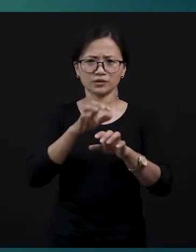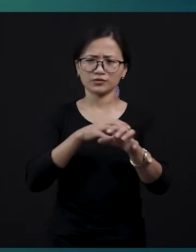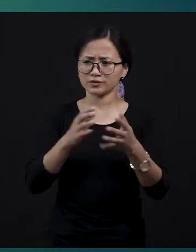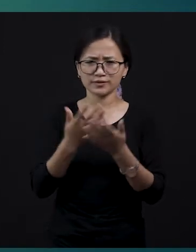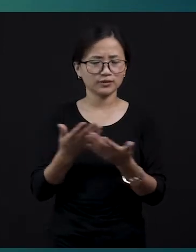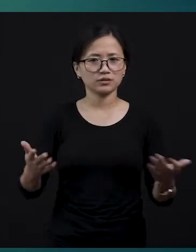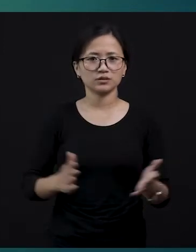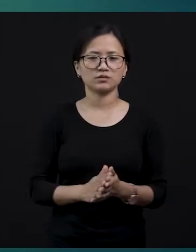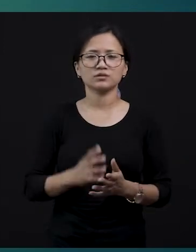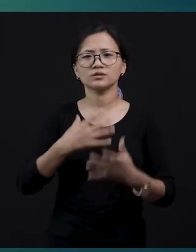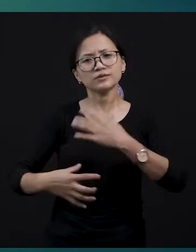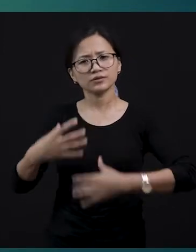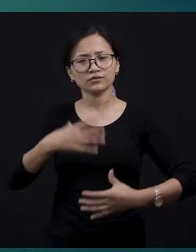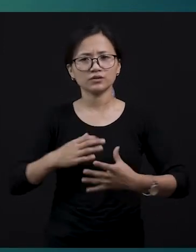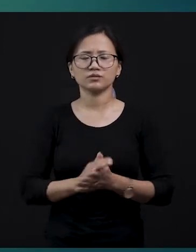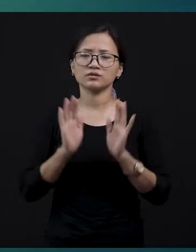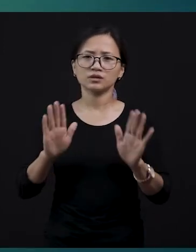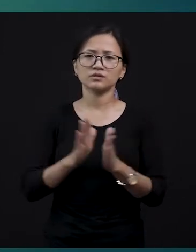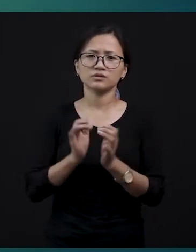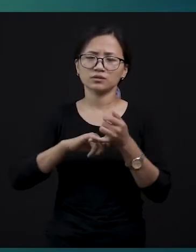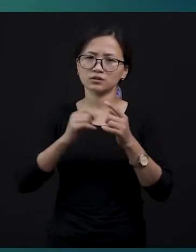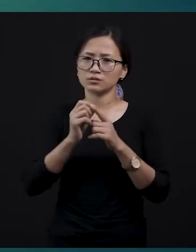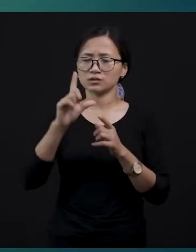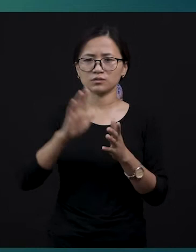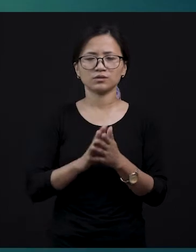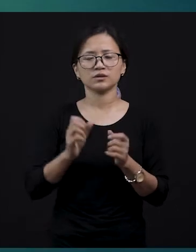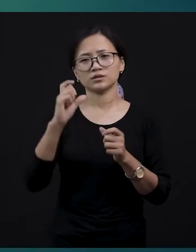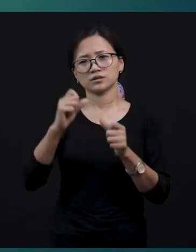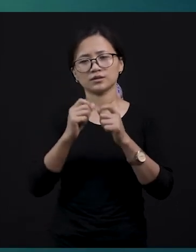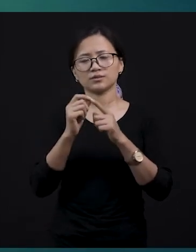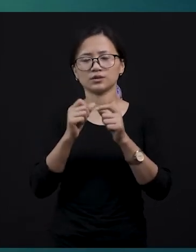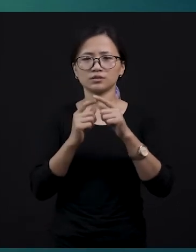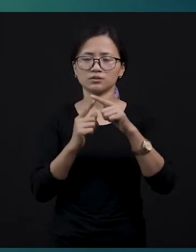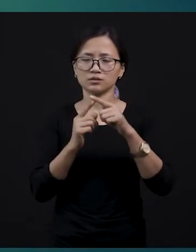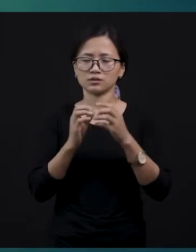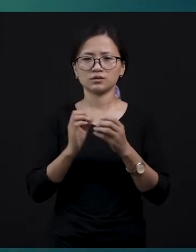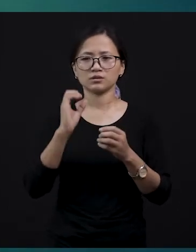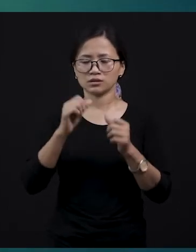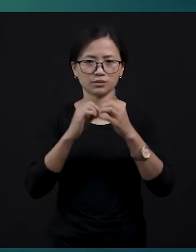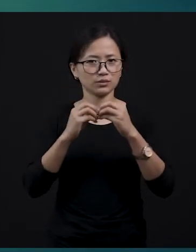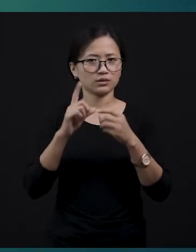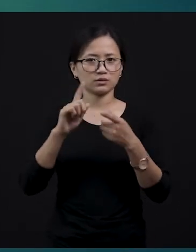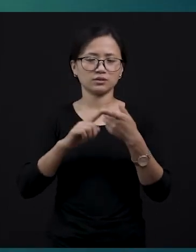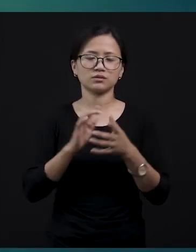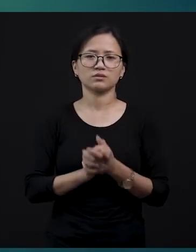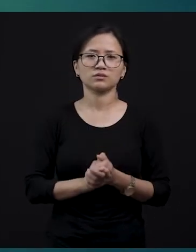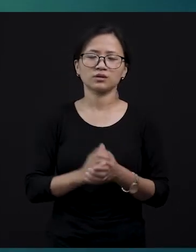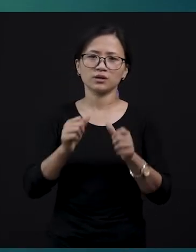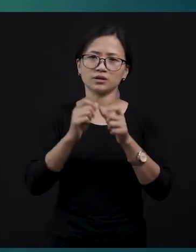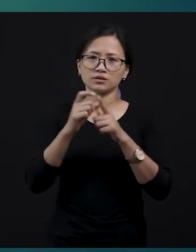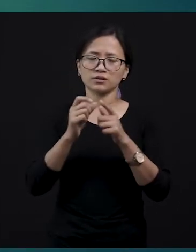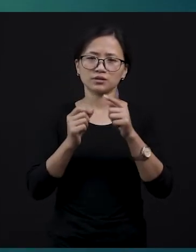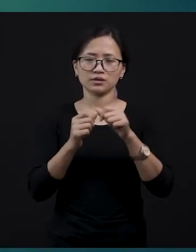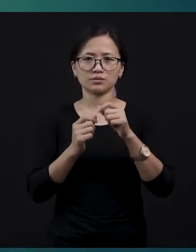but in order to survive, they have some special capabilities again. They will have some special qualities to adapt themselves